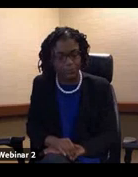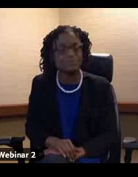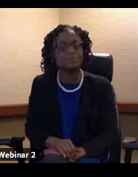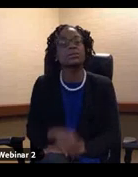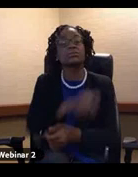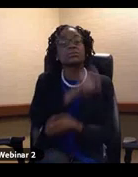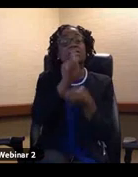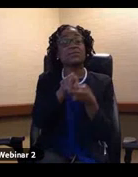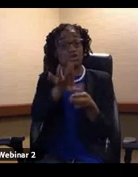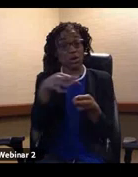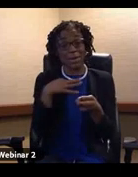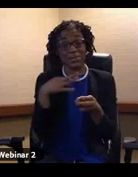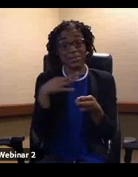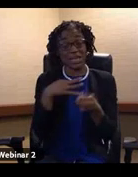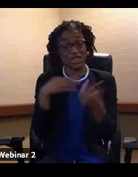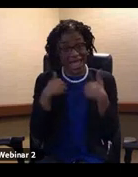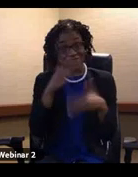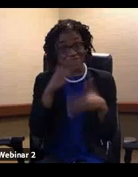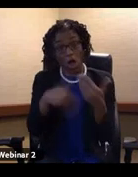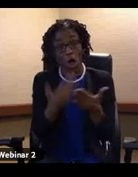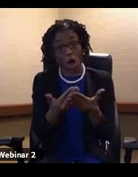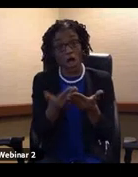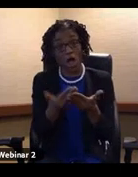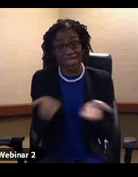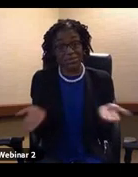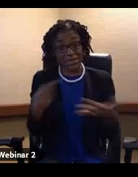Specifically, did the application address all these elements?